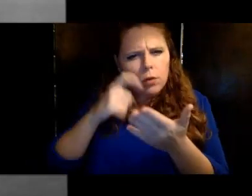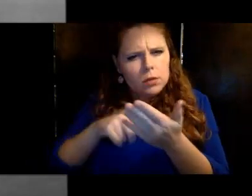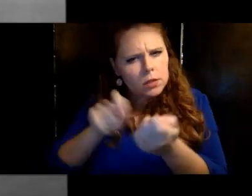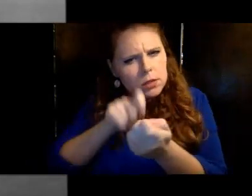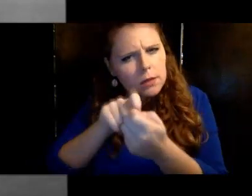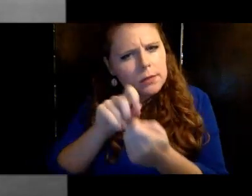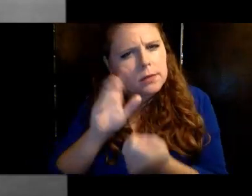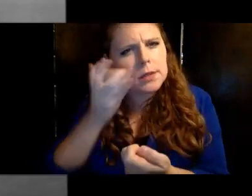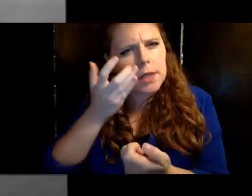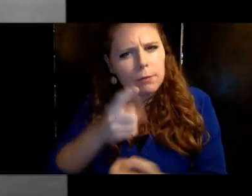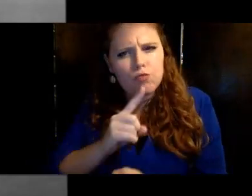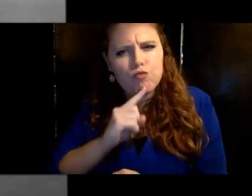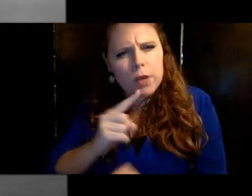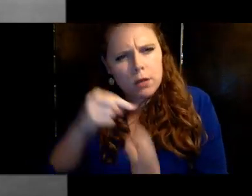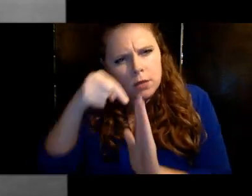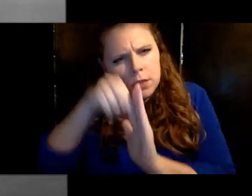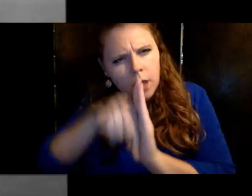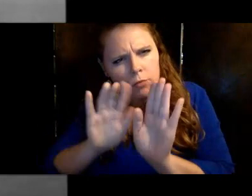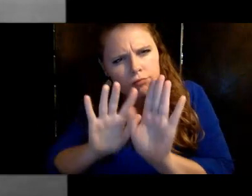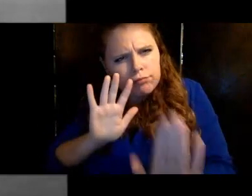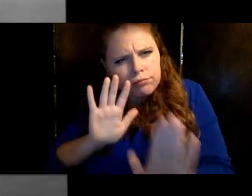of lush, real depth.